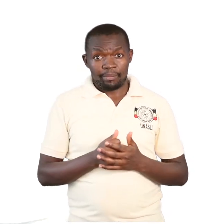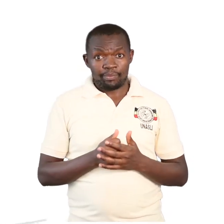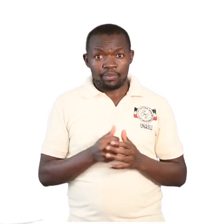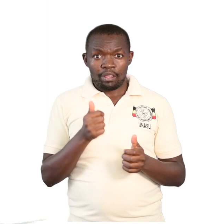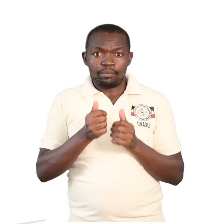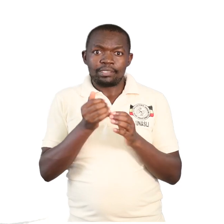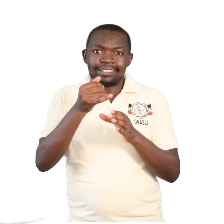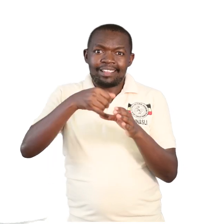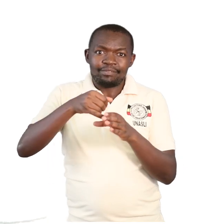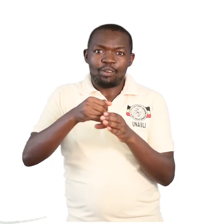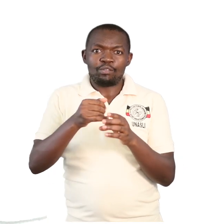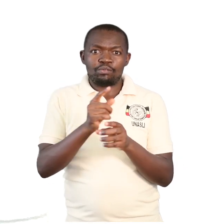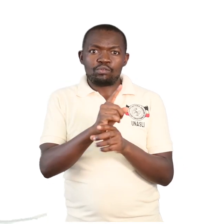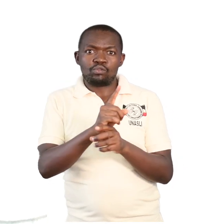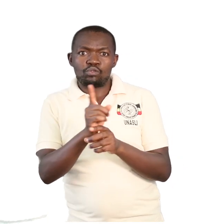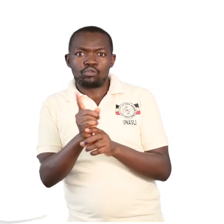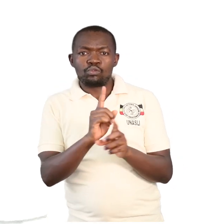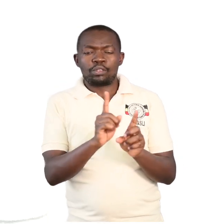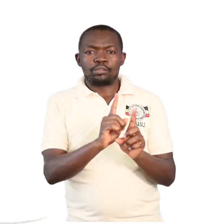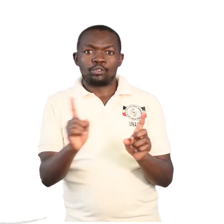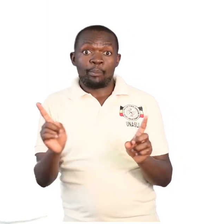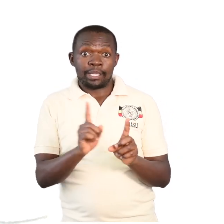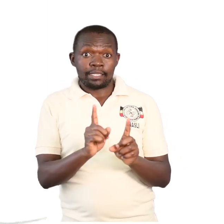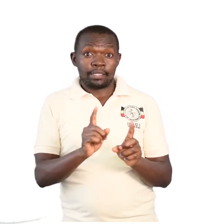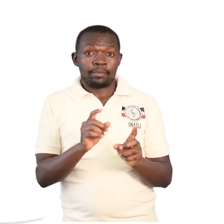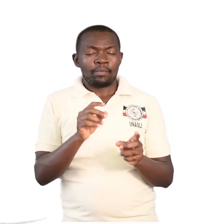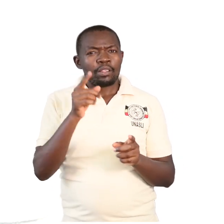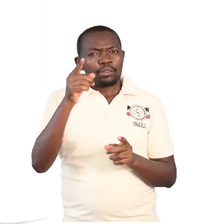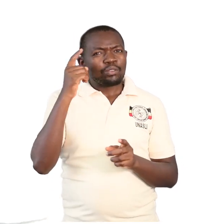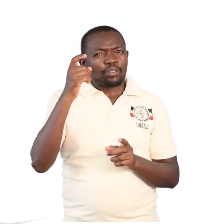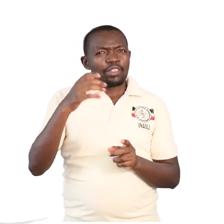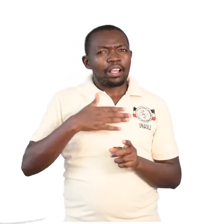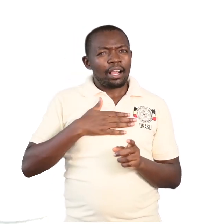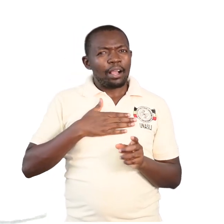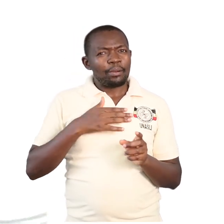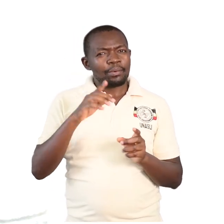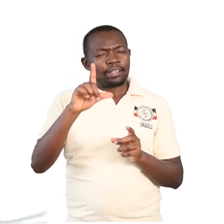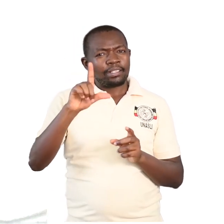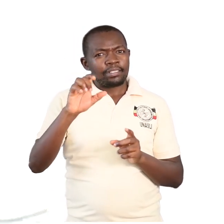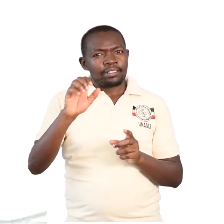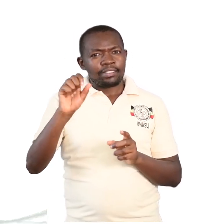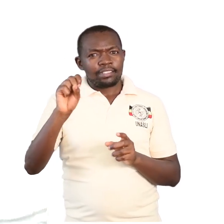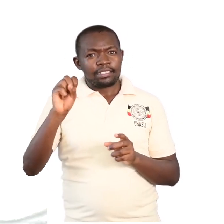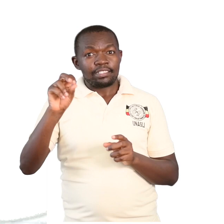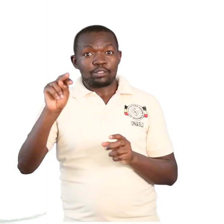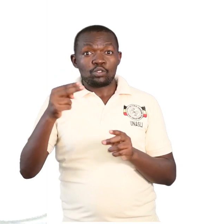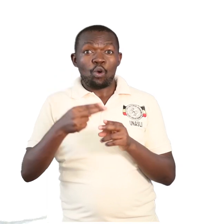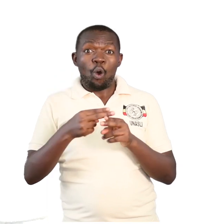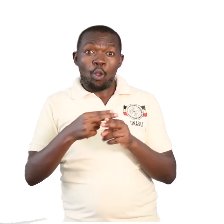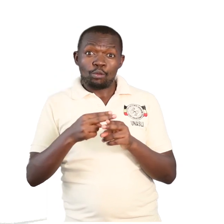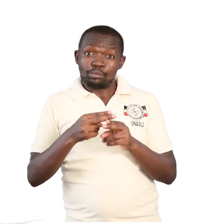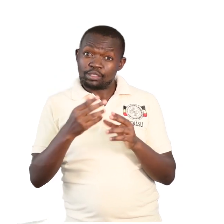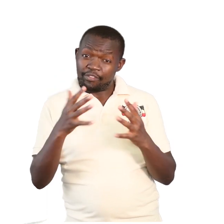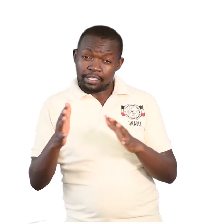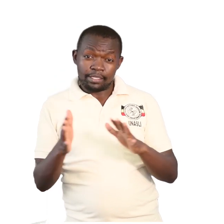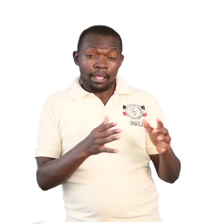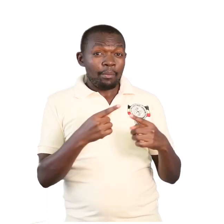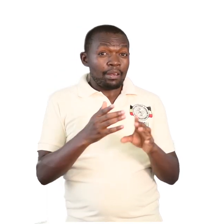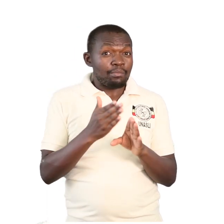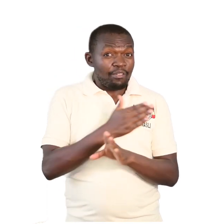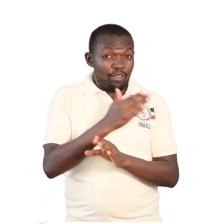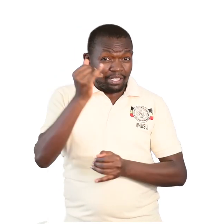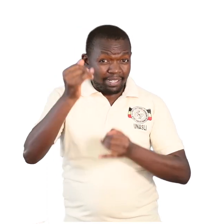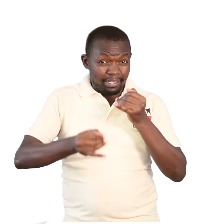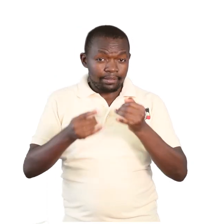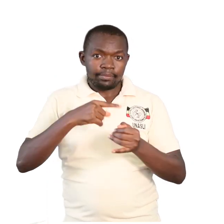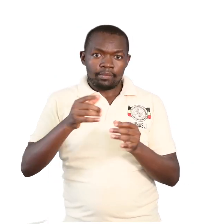speed. Don't you think our lesson is about to end? But before it ends, can you get your pen